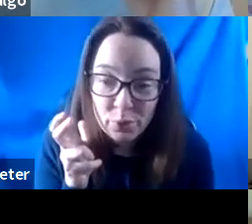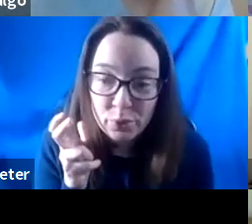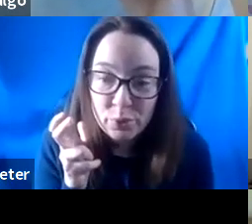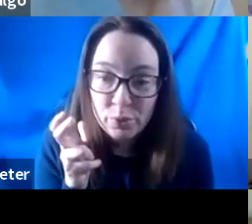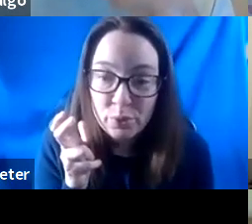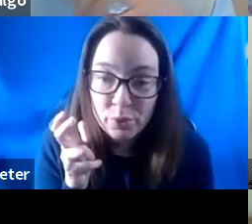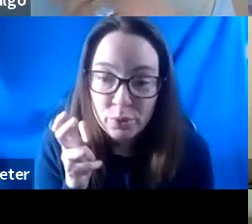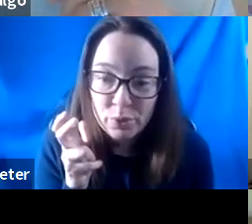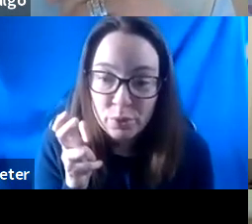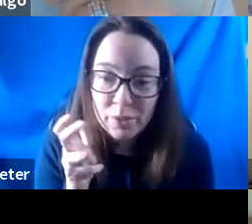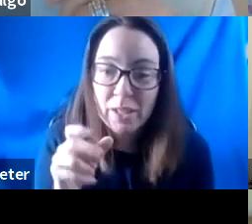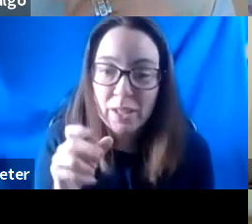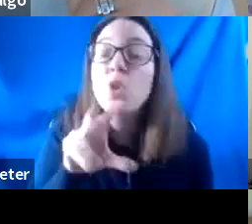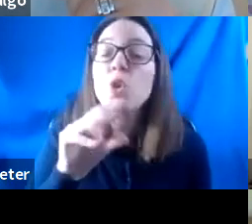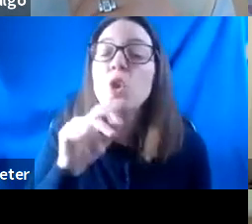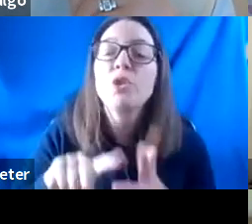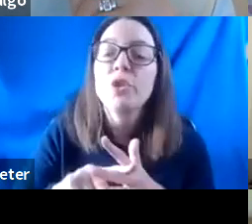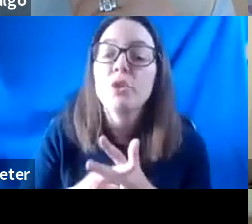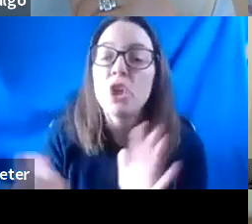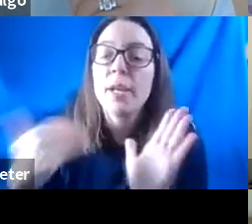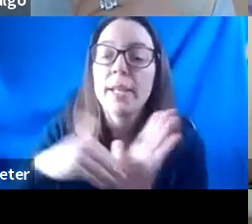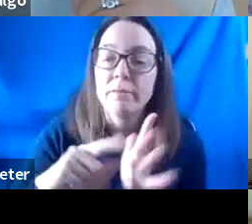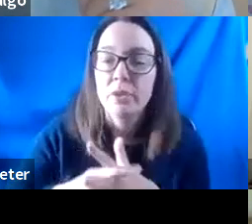Okay. Want me to talk louder? Are you okay?